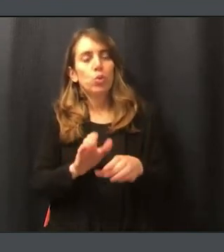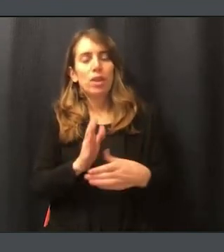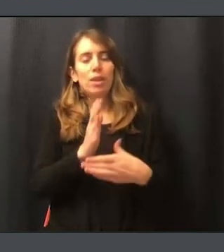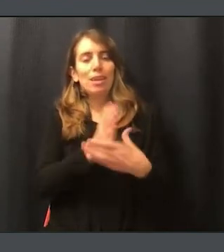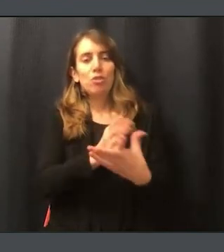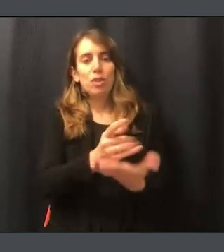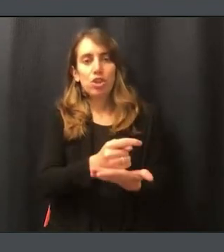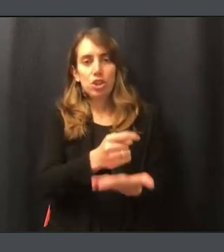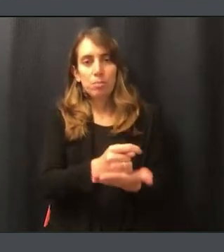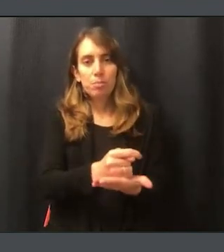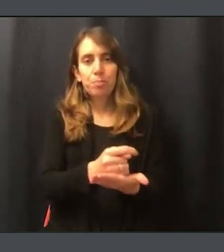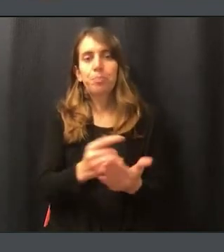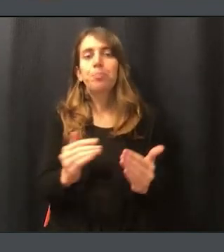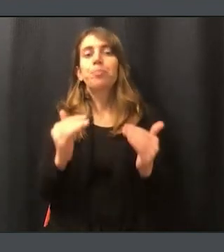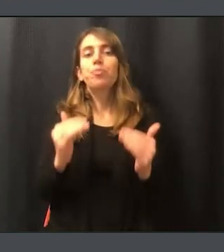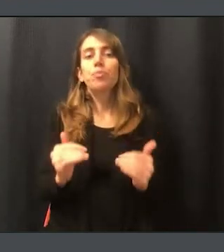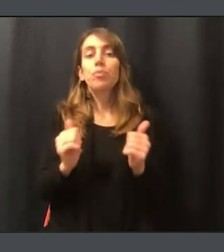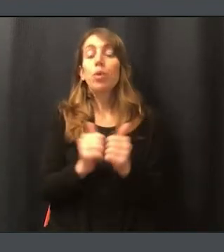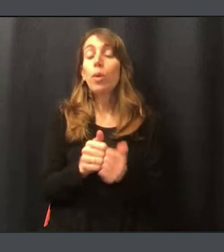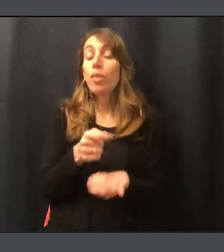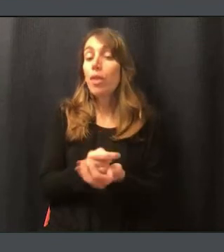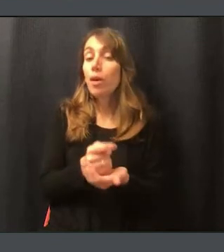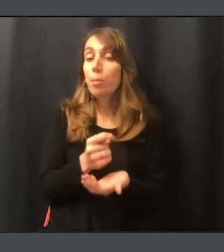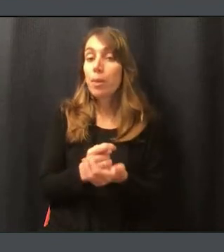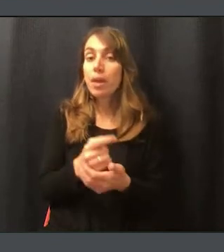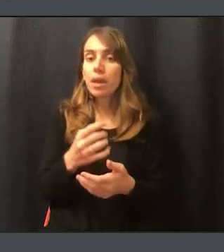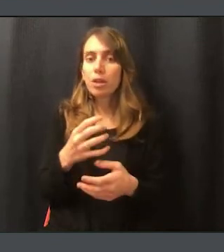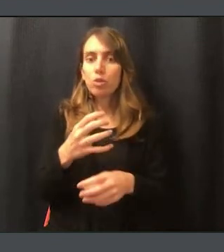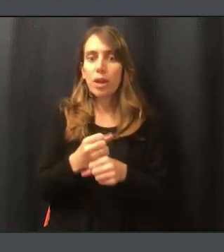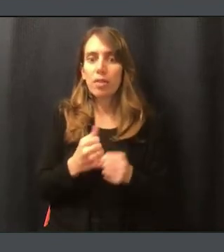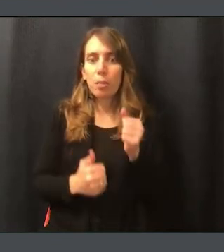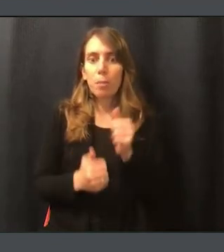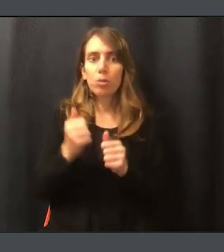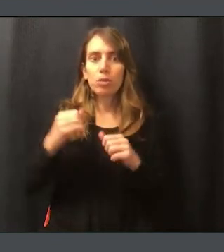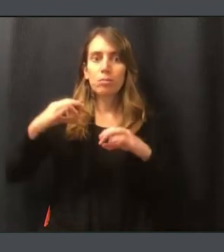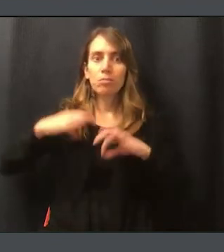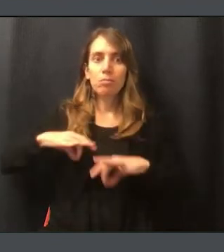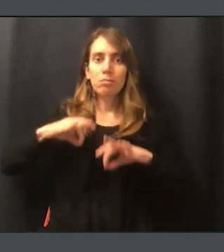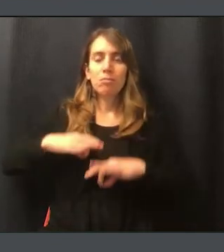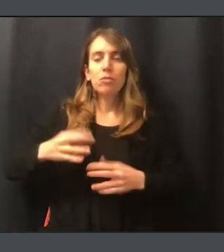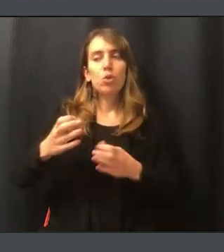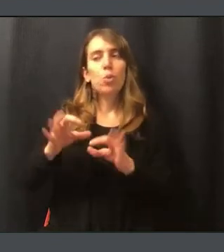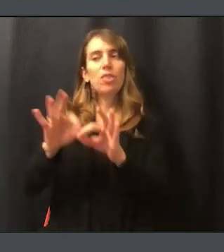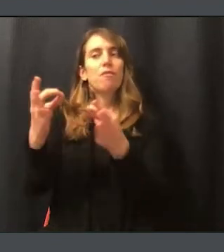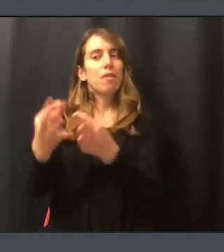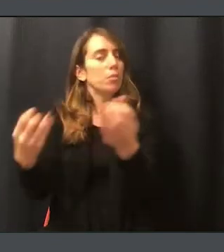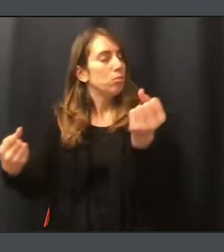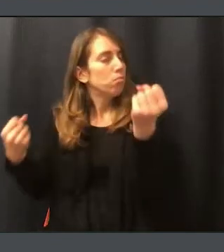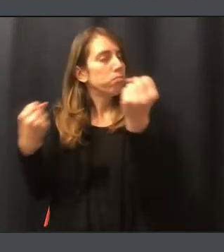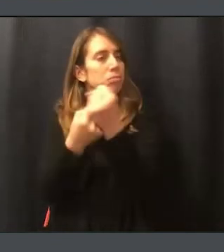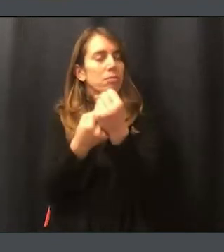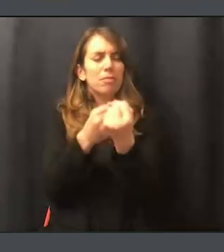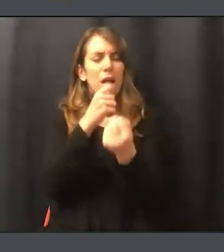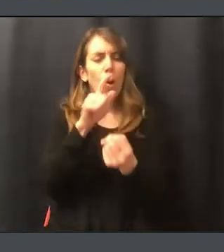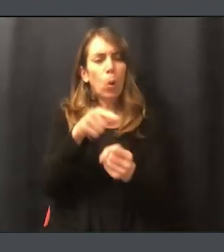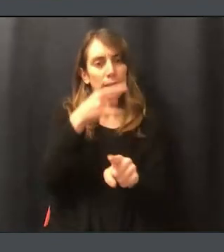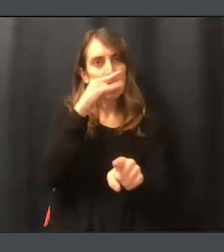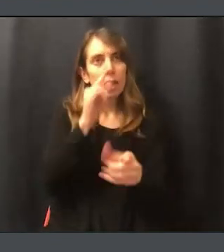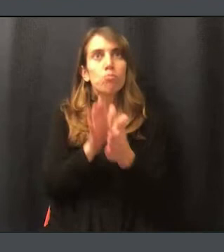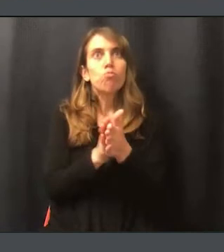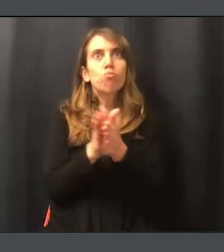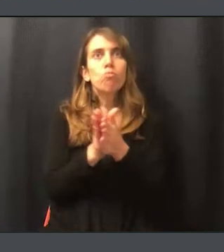So with therapy, in order to get the most kind of bang for your buck, you want buy-in from the families, right? Not just from the kid, but also the kid's family.